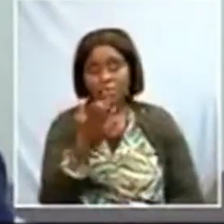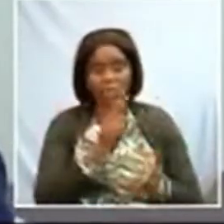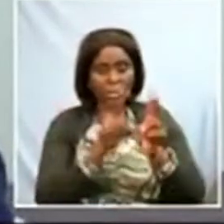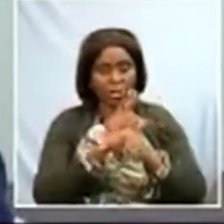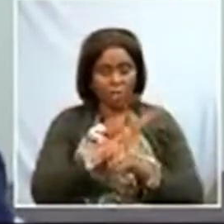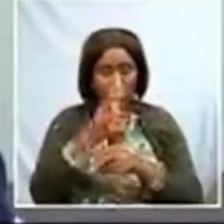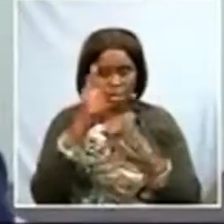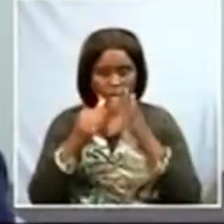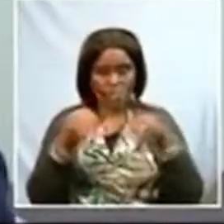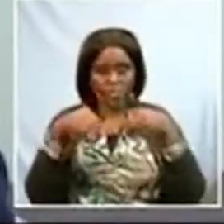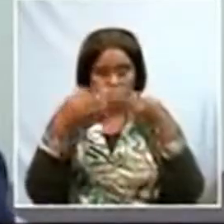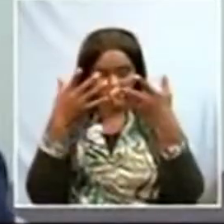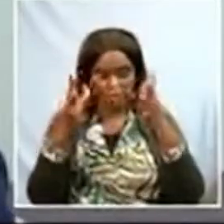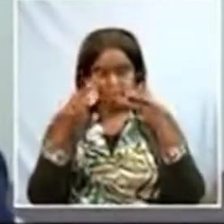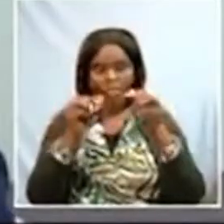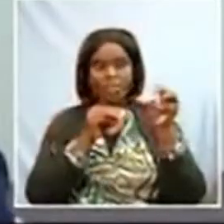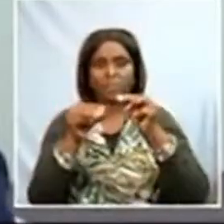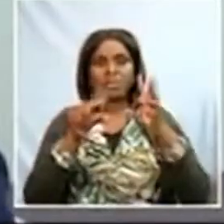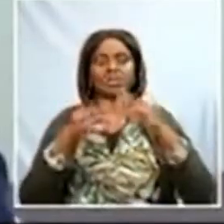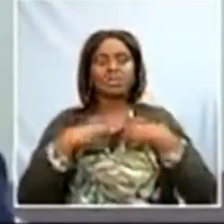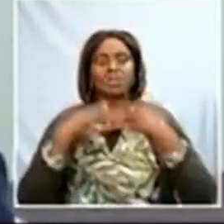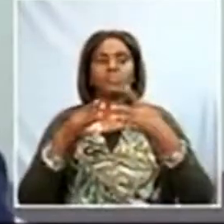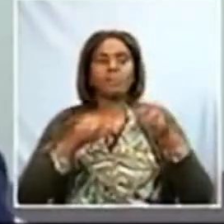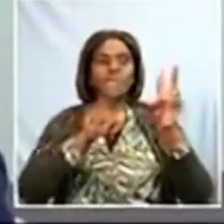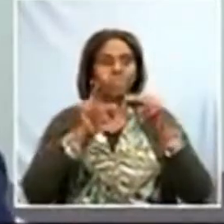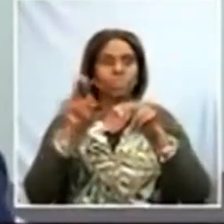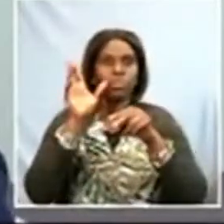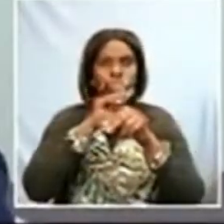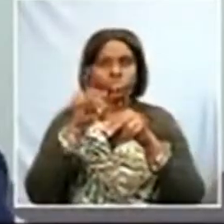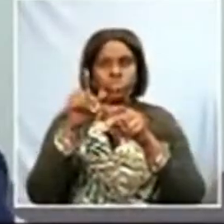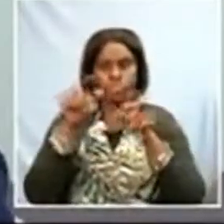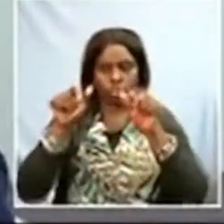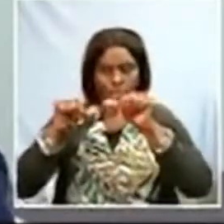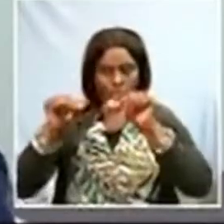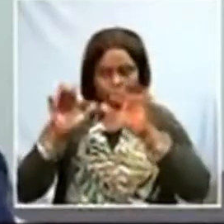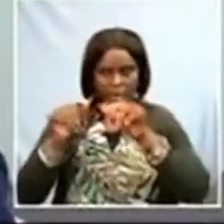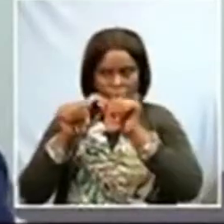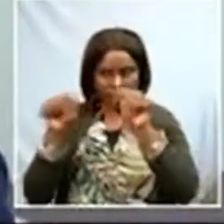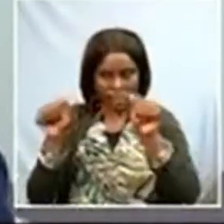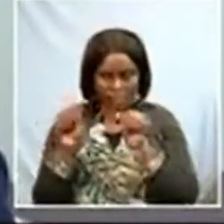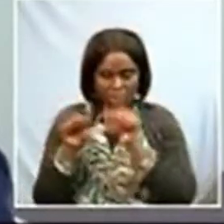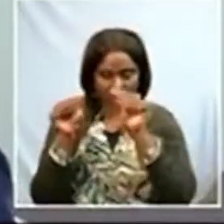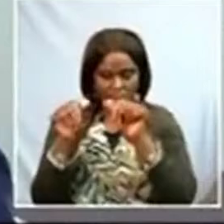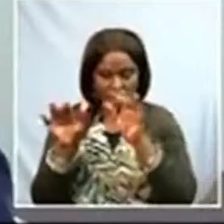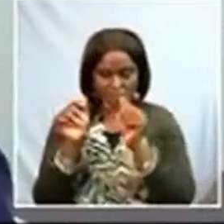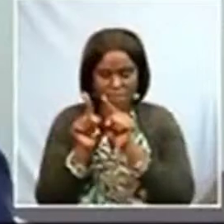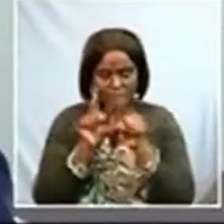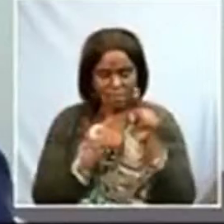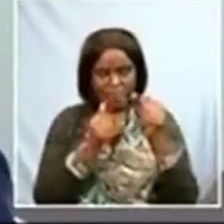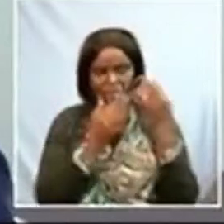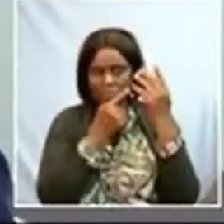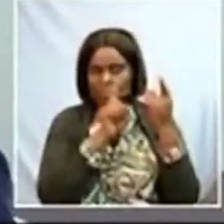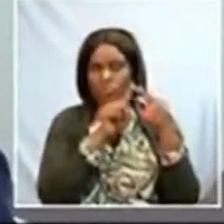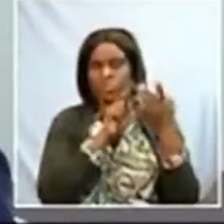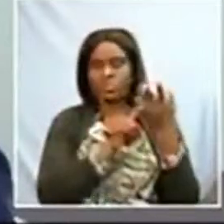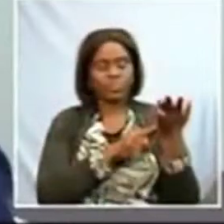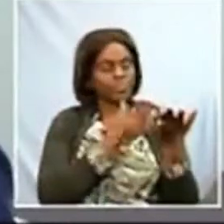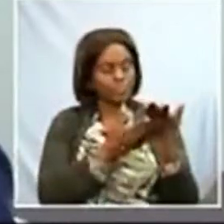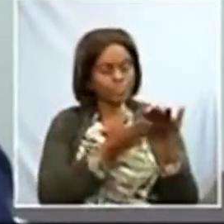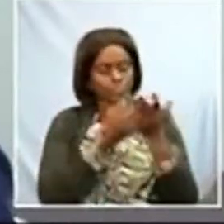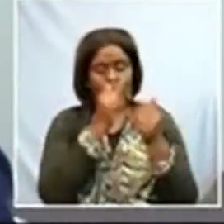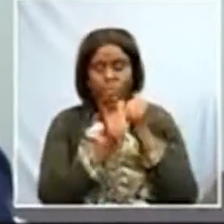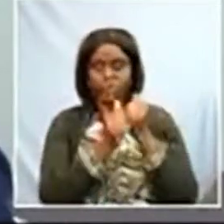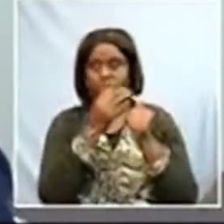responses that you have given. Management acknowledges the observation made by the auditor and wishes to report that this was due